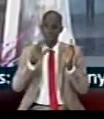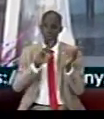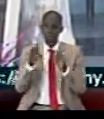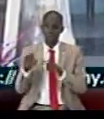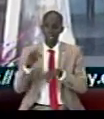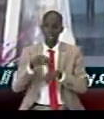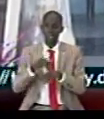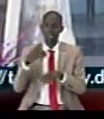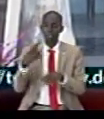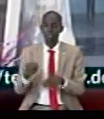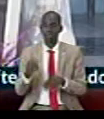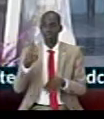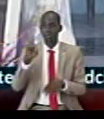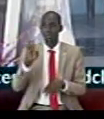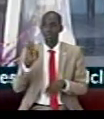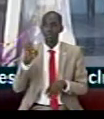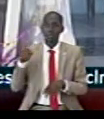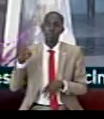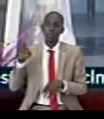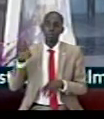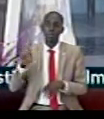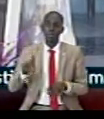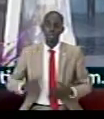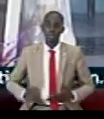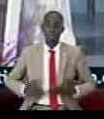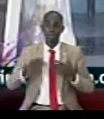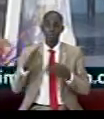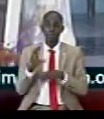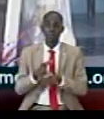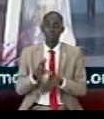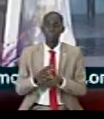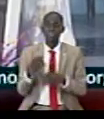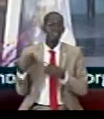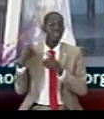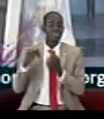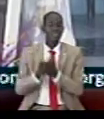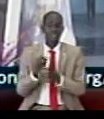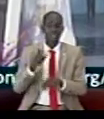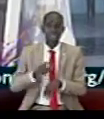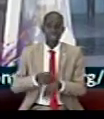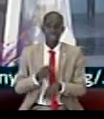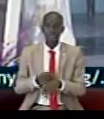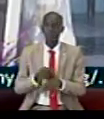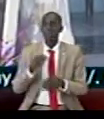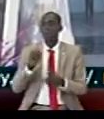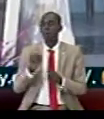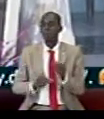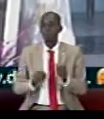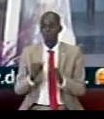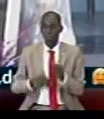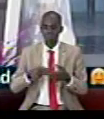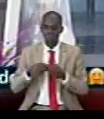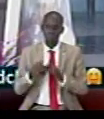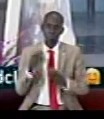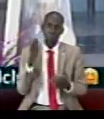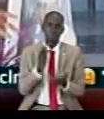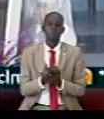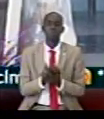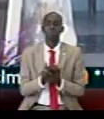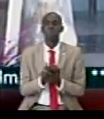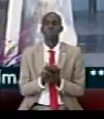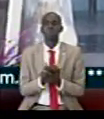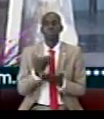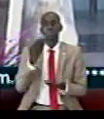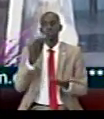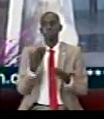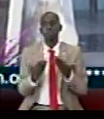not feel, since that day, that leg, everything stopped. Even that my chest, everything stopped. I'm not feeling anything again. May